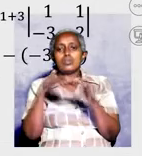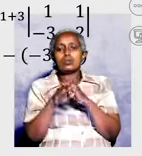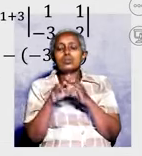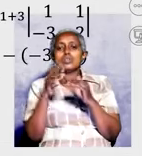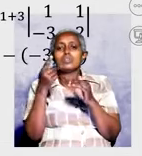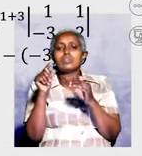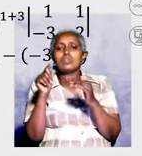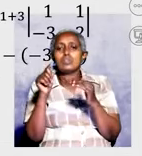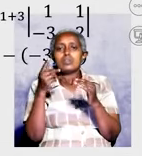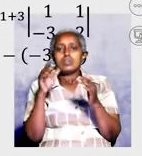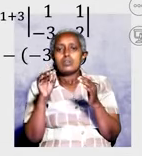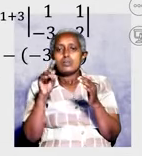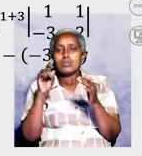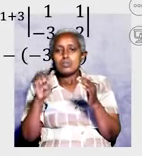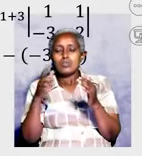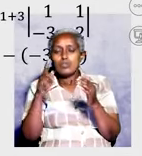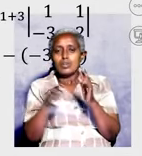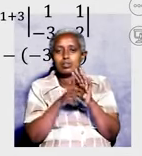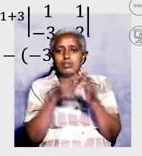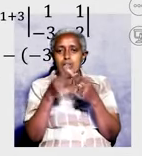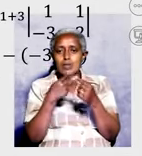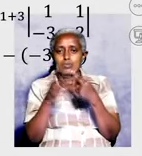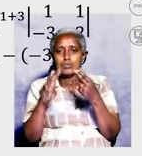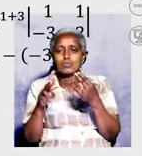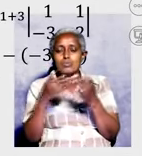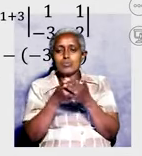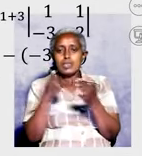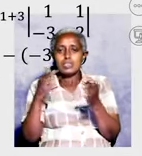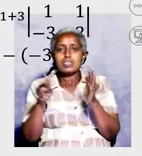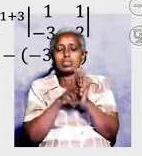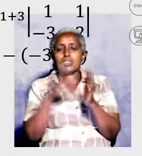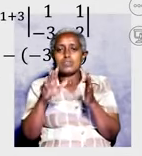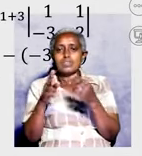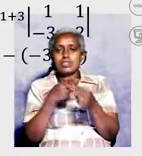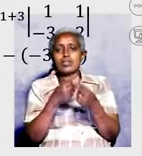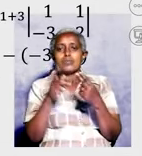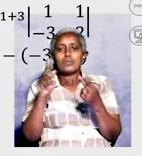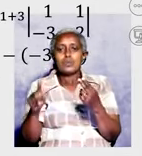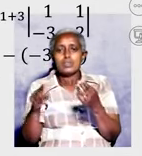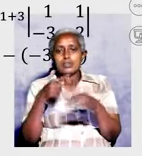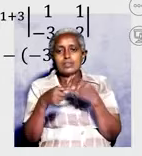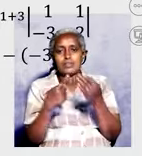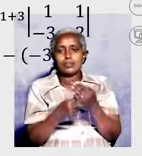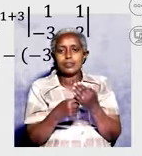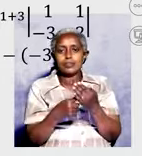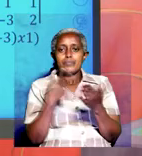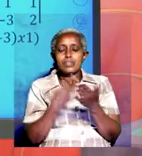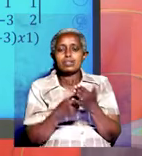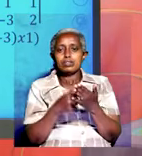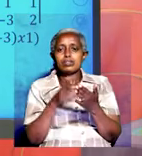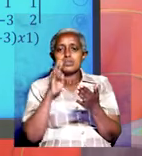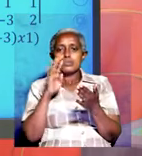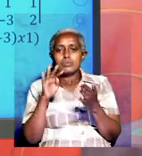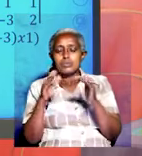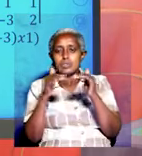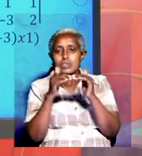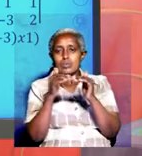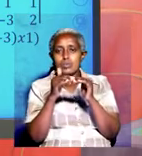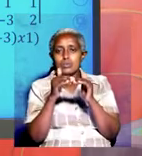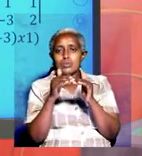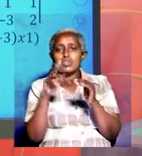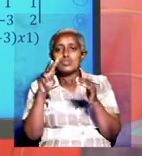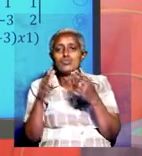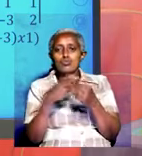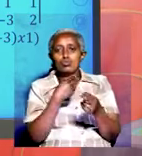the determinant of this 1 times 2 minus negative 3 times 1. Therefore, this will be equal to